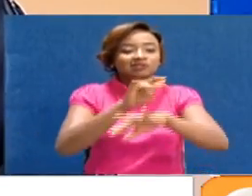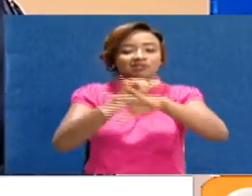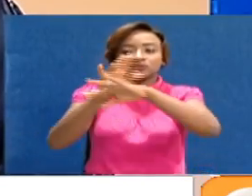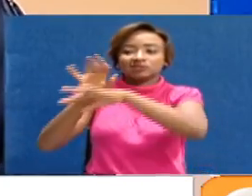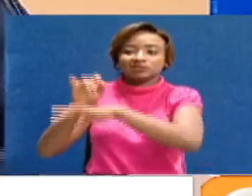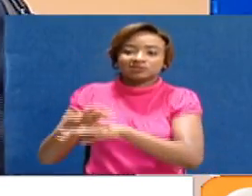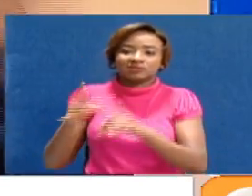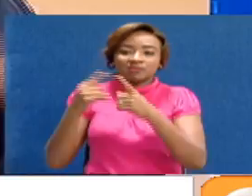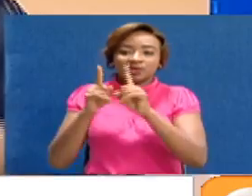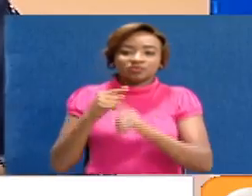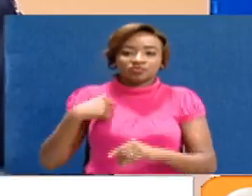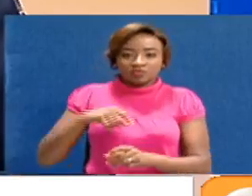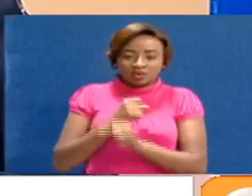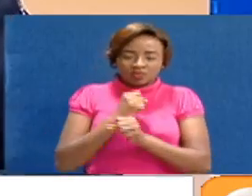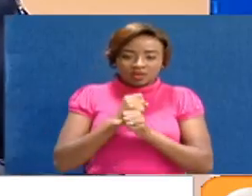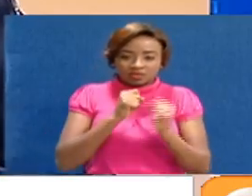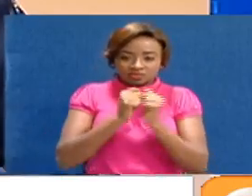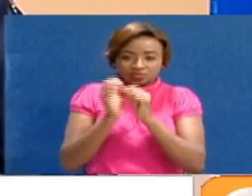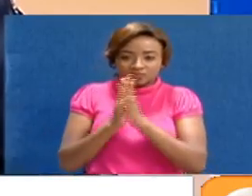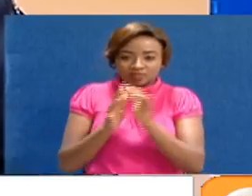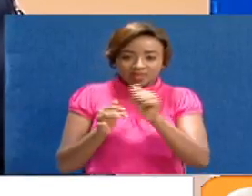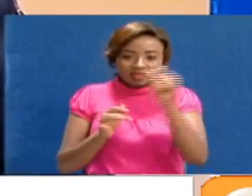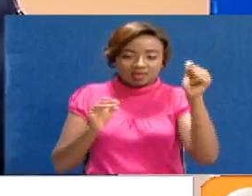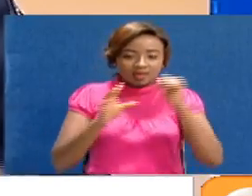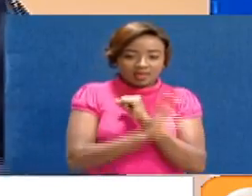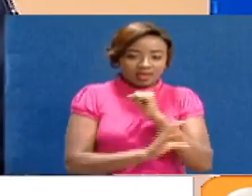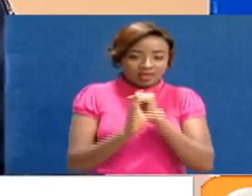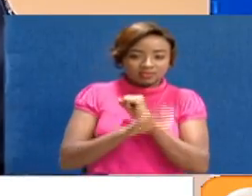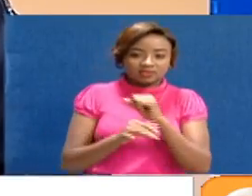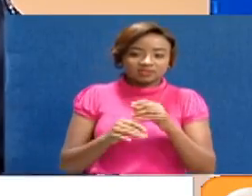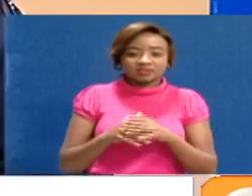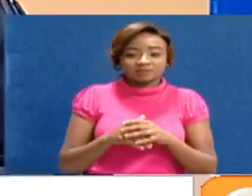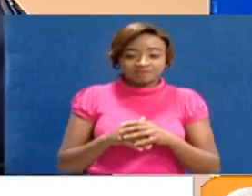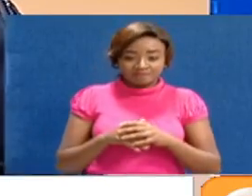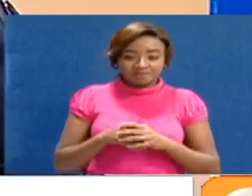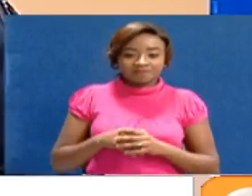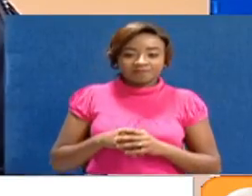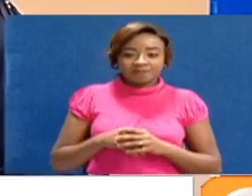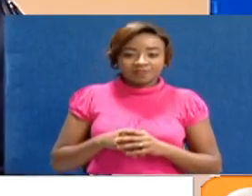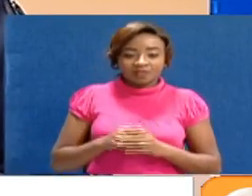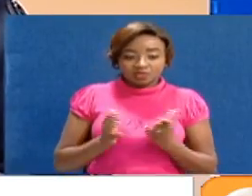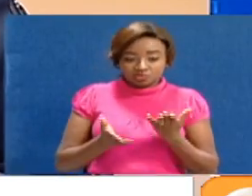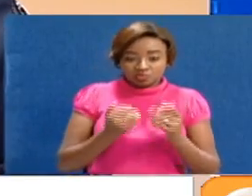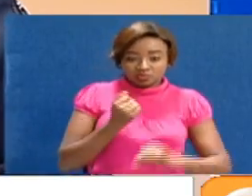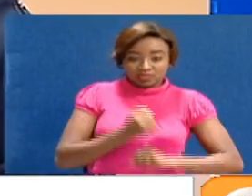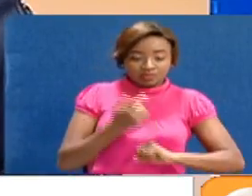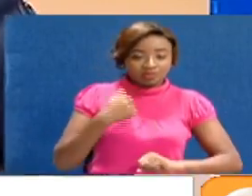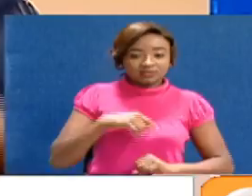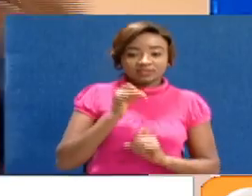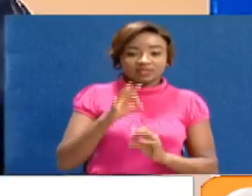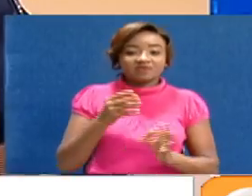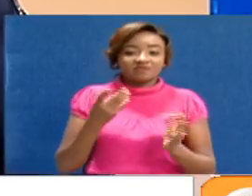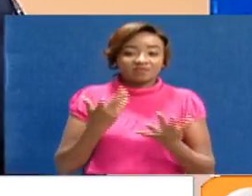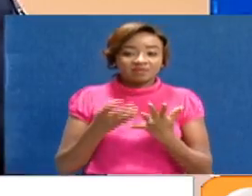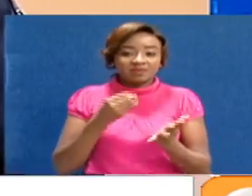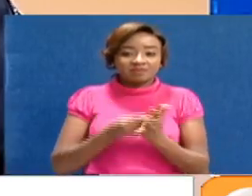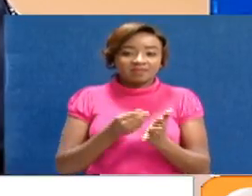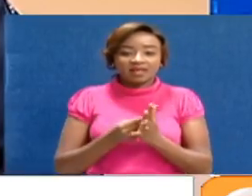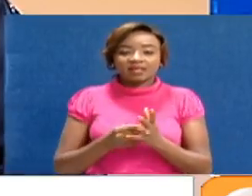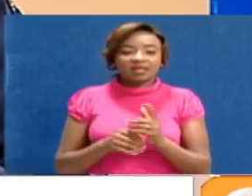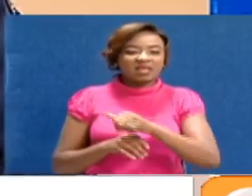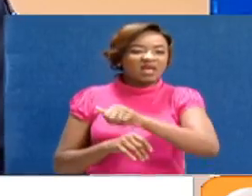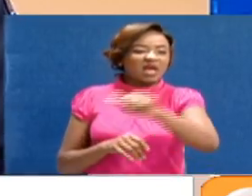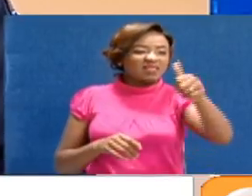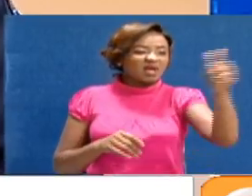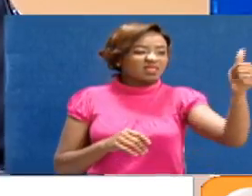with other countries outside our jurisdiction to assist us. If the money is in the Cayman Islands